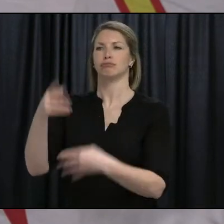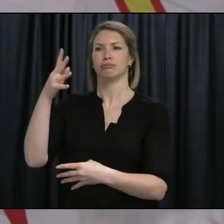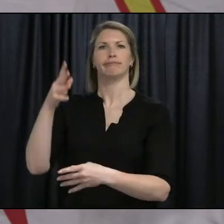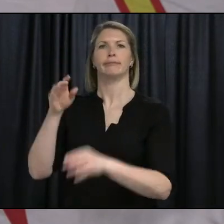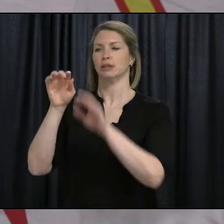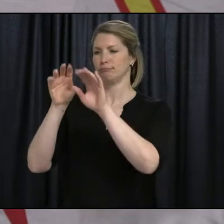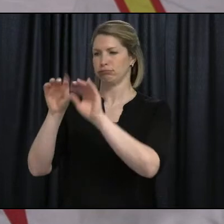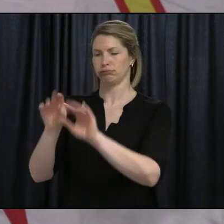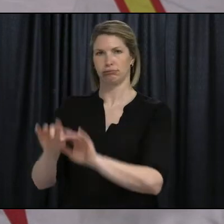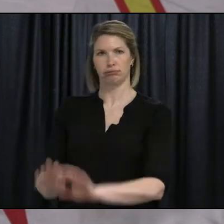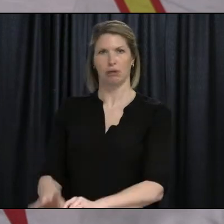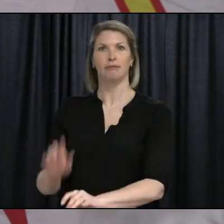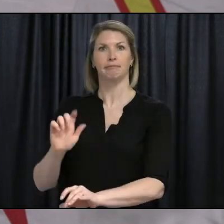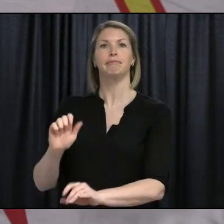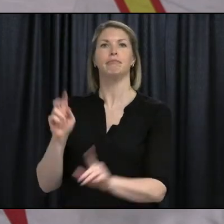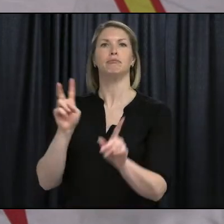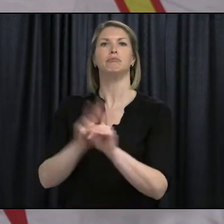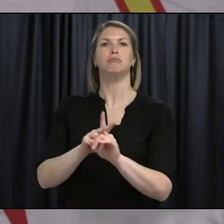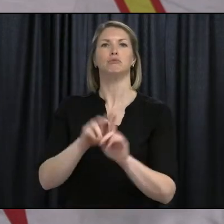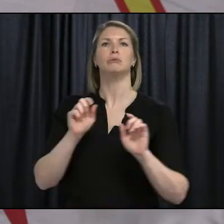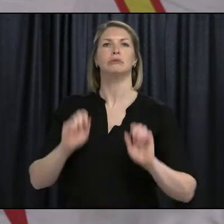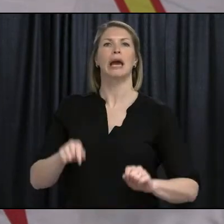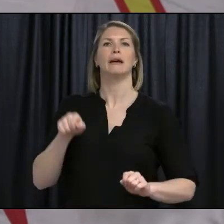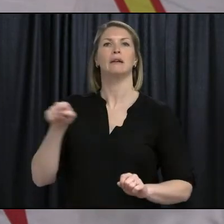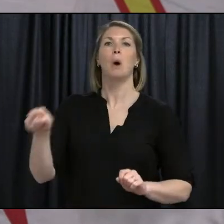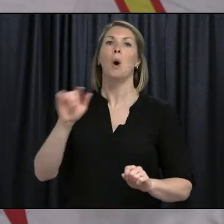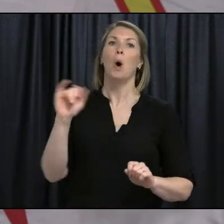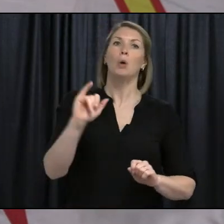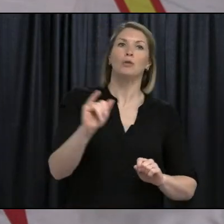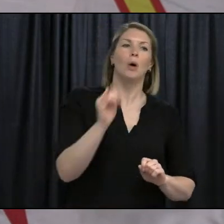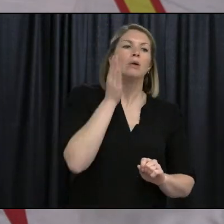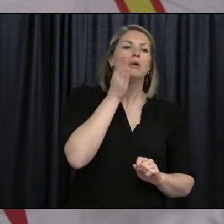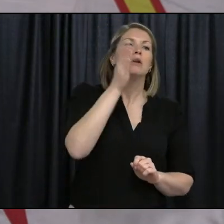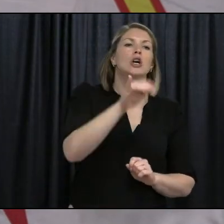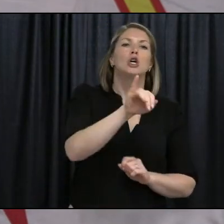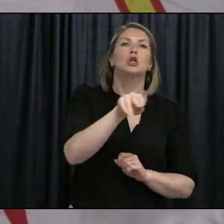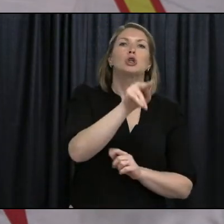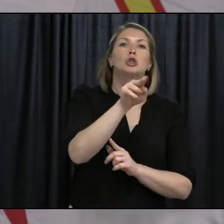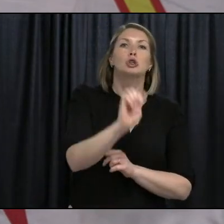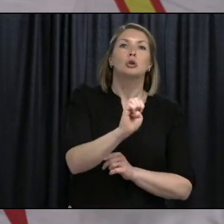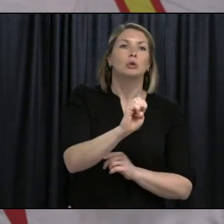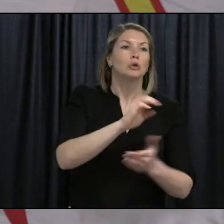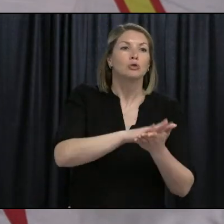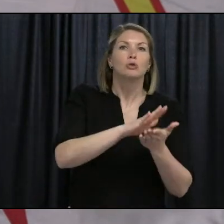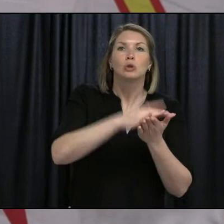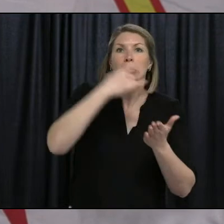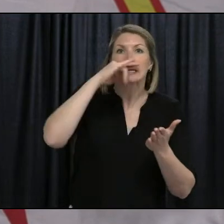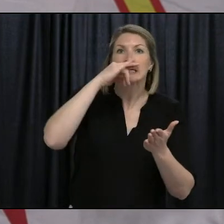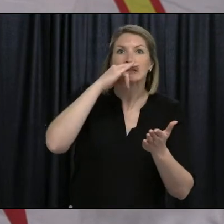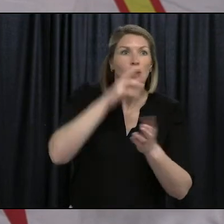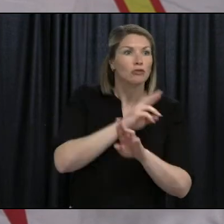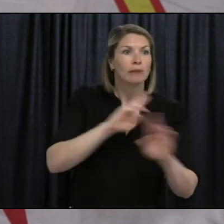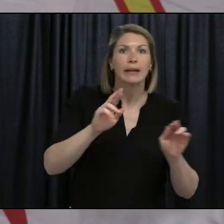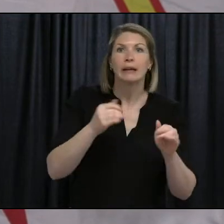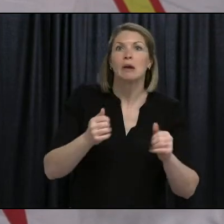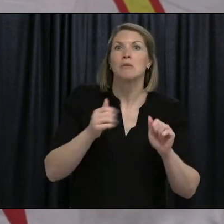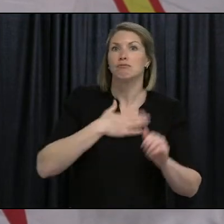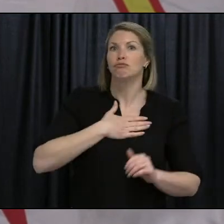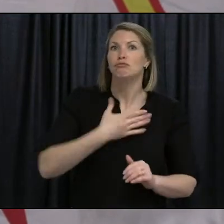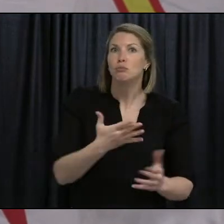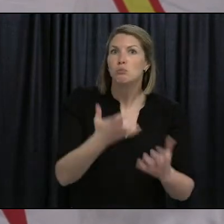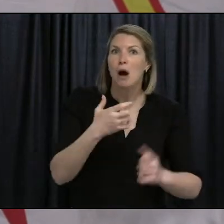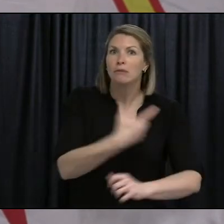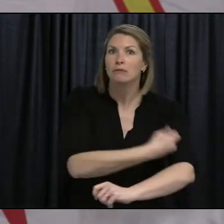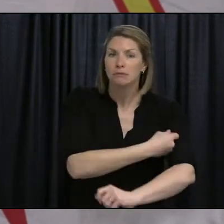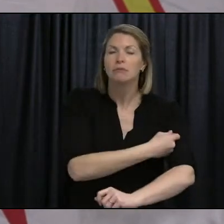have further information for schools and parents in the coming weeks. As Health Canada's approval of the vaccine is contingent on age,